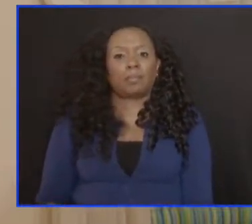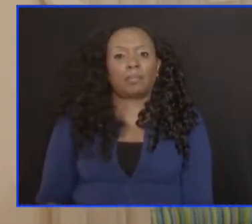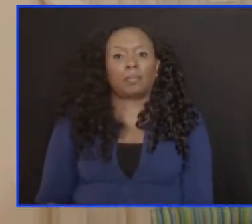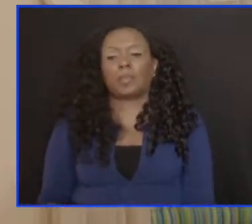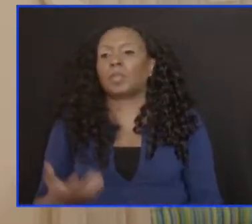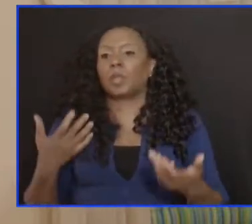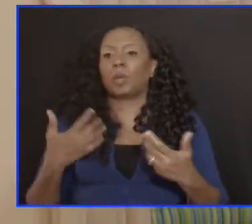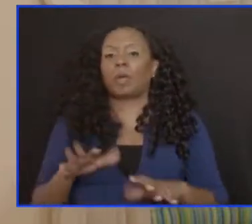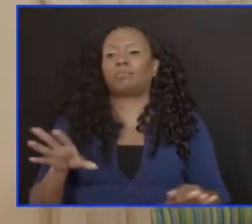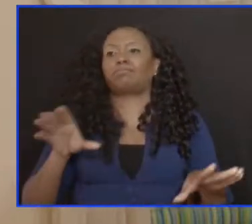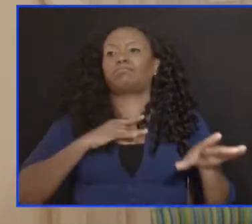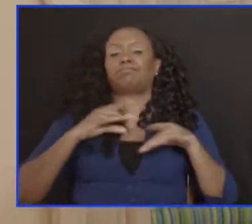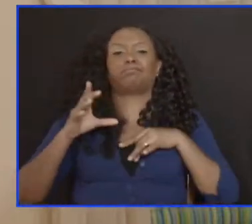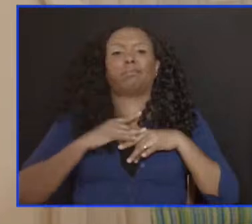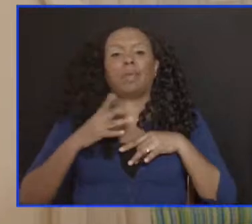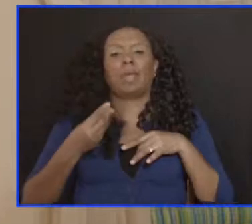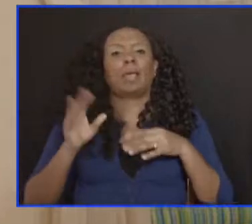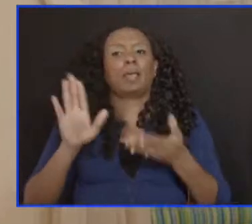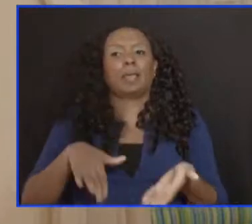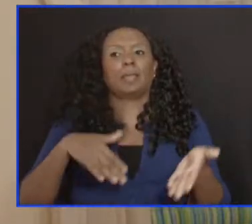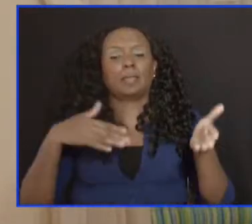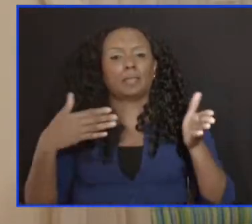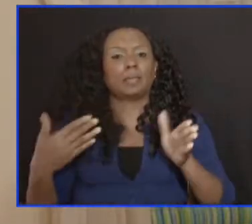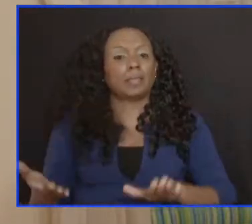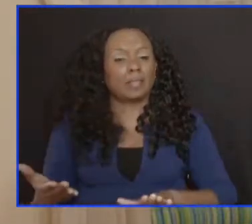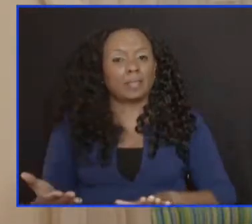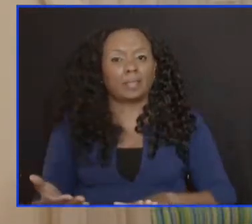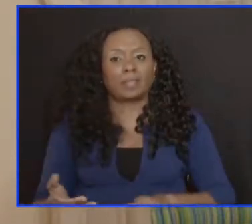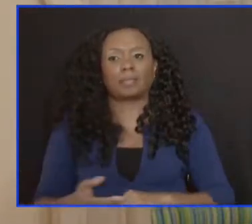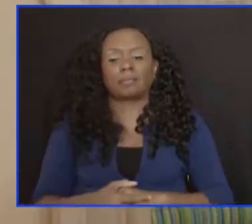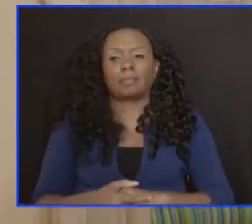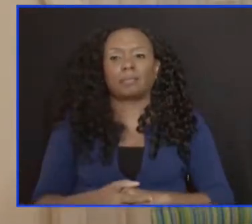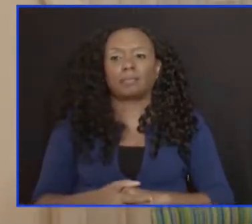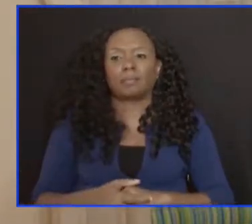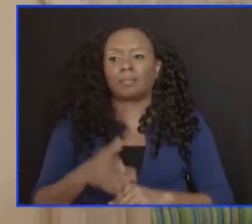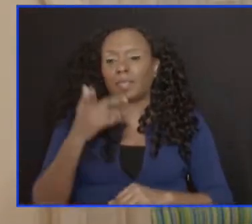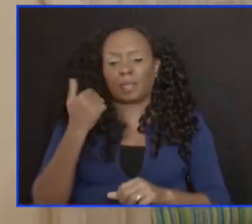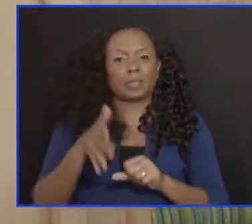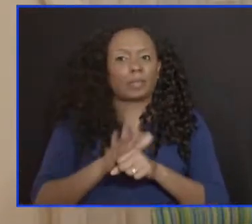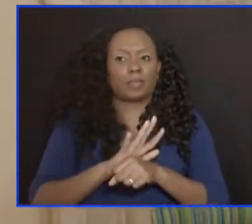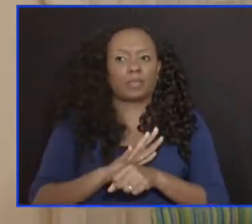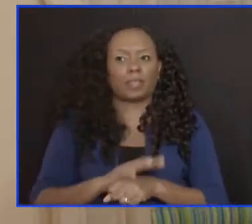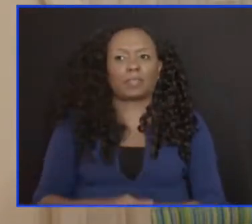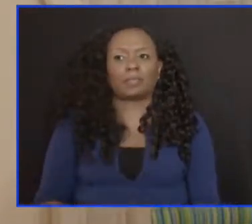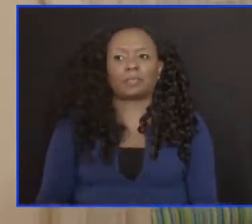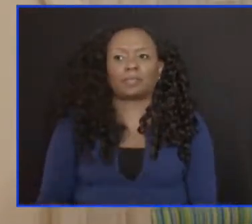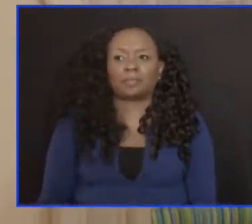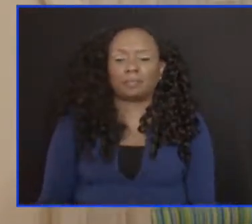outcome such as death due to COVID-19.